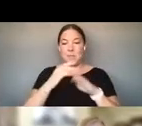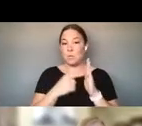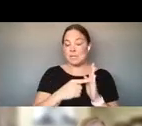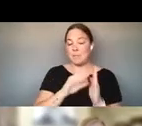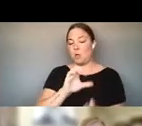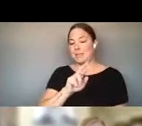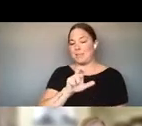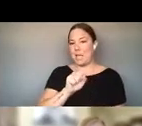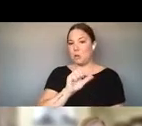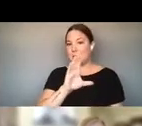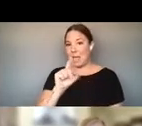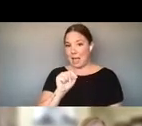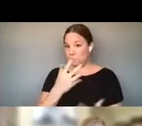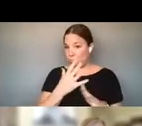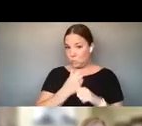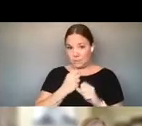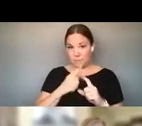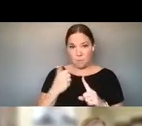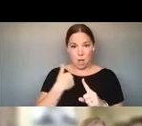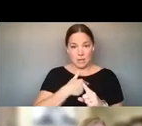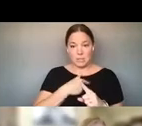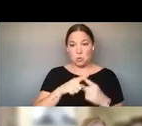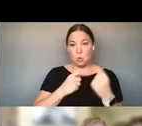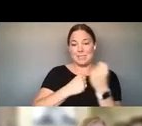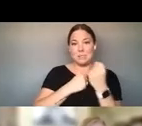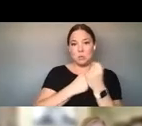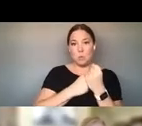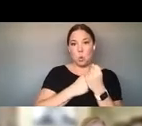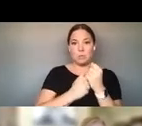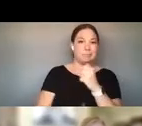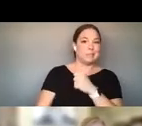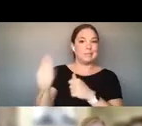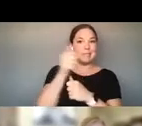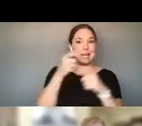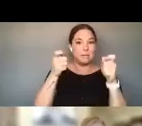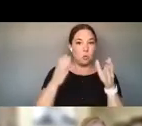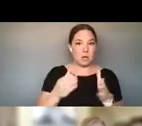cares act award from us, and it was supporting your executive directors salary.